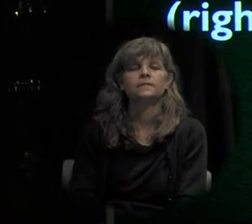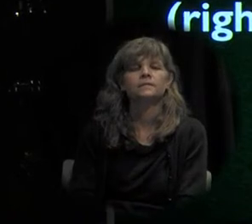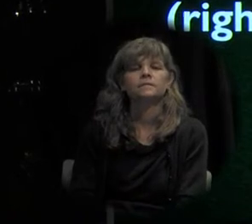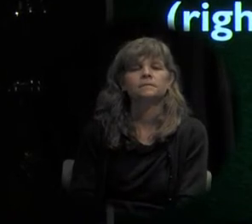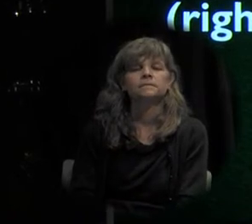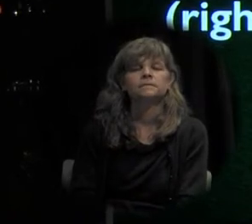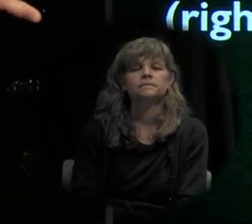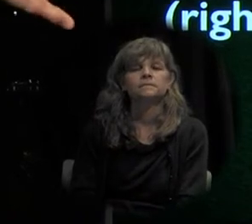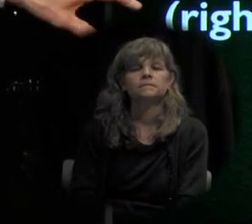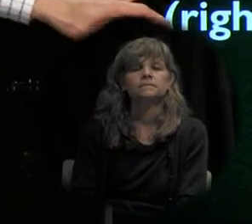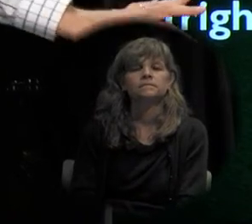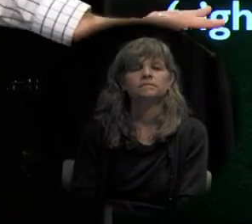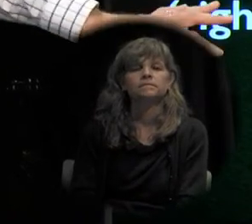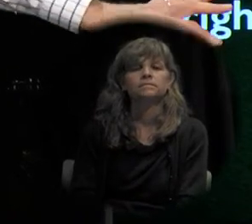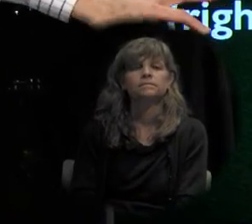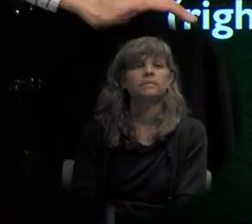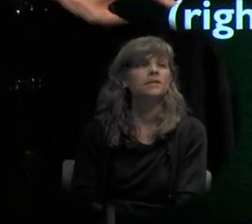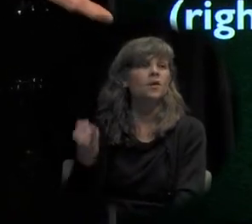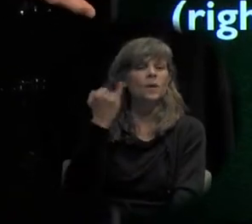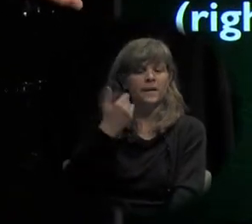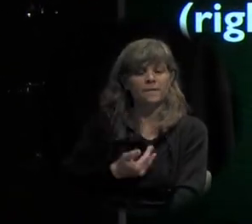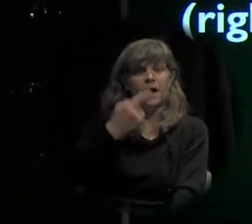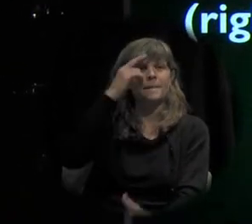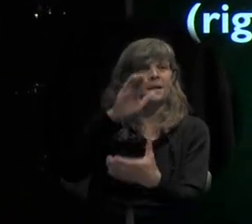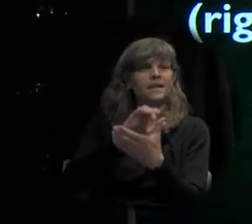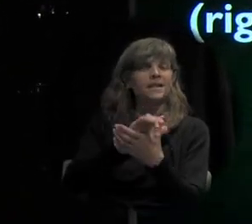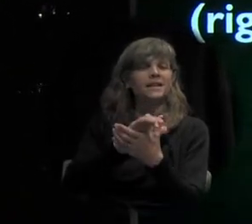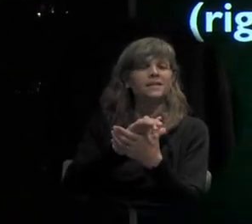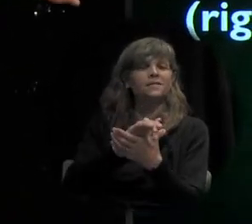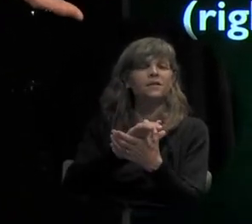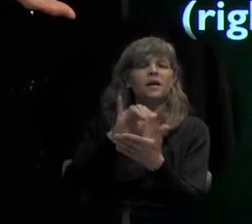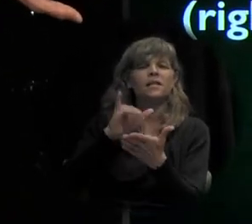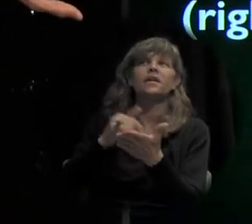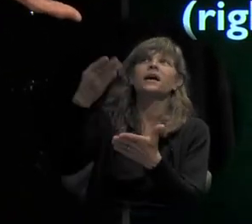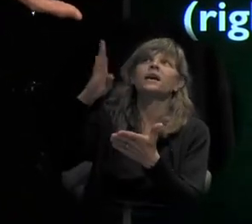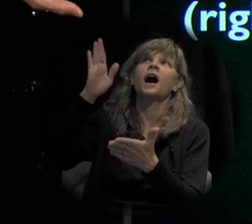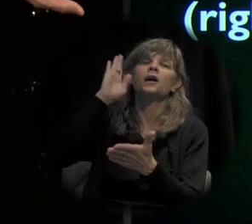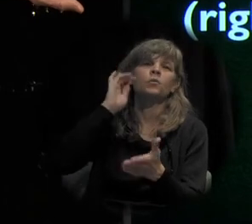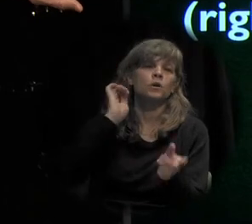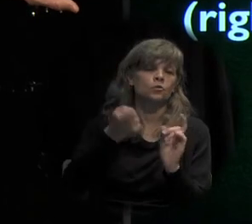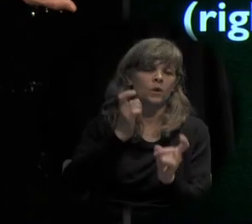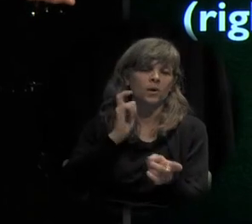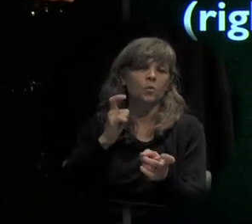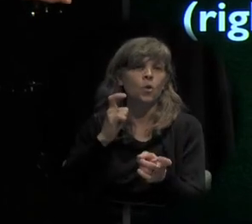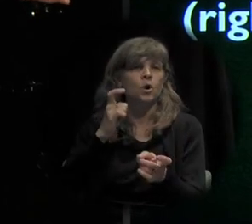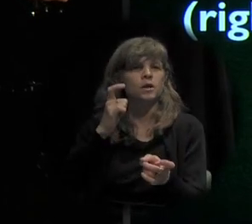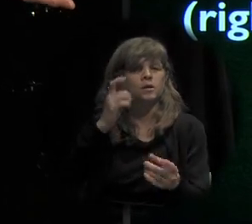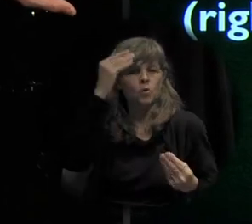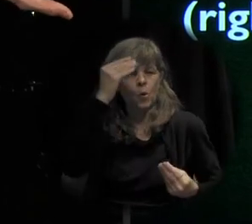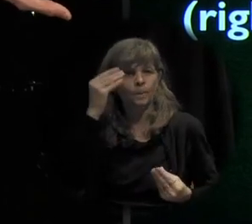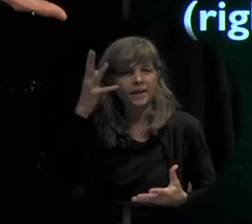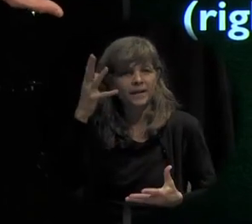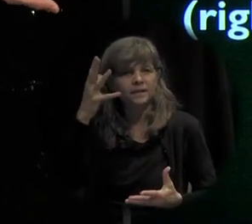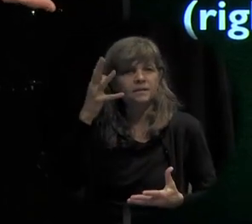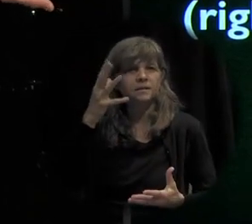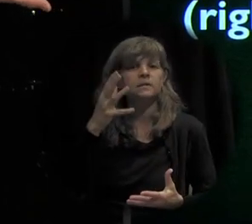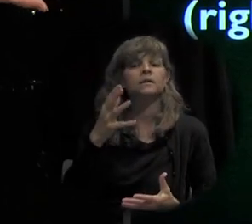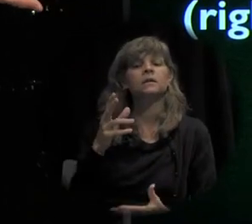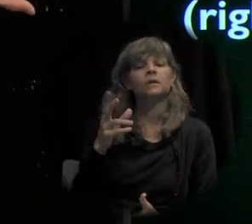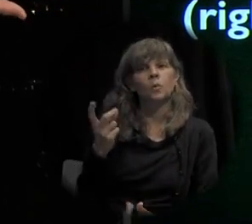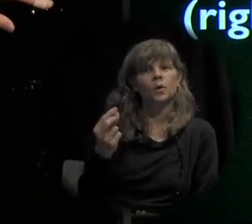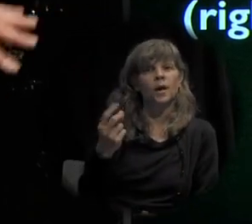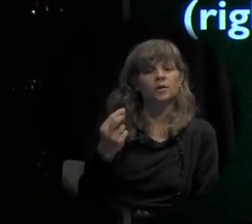if I do really believe this, how does it show? Does it show in true obedience, in submitting to God?